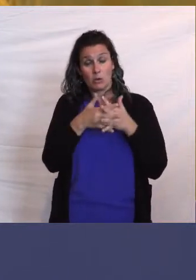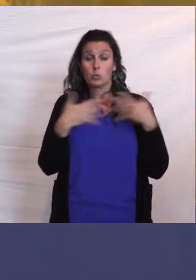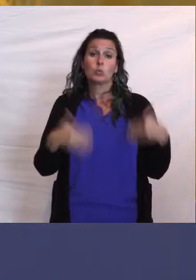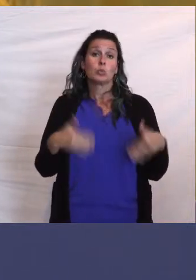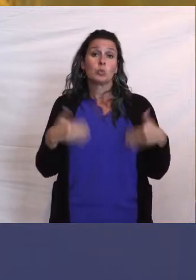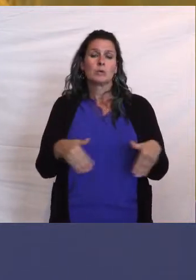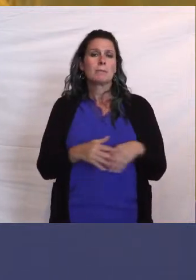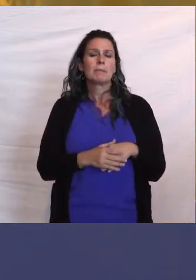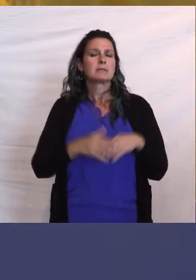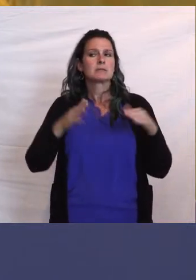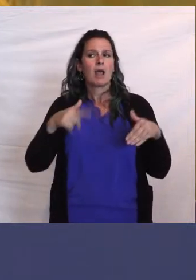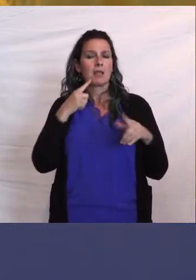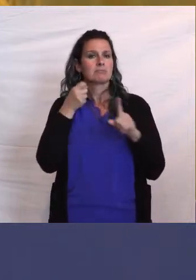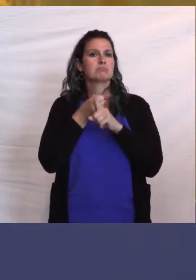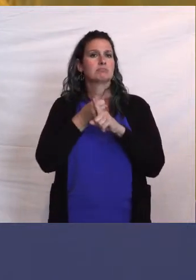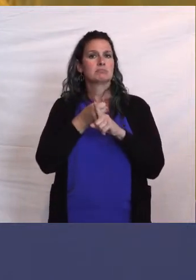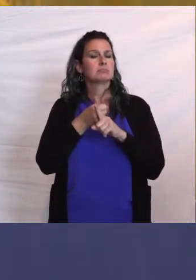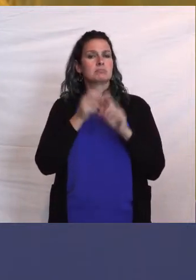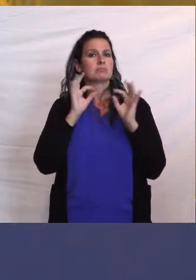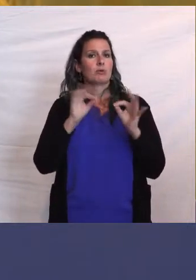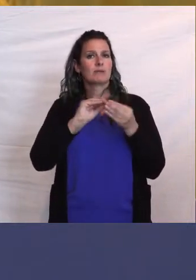great, but we're not yet where we need to be.